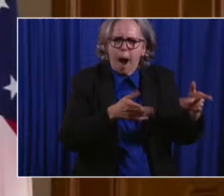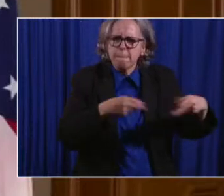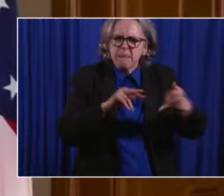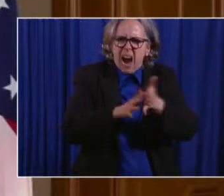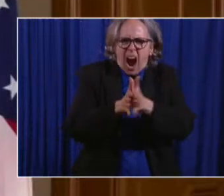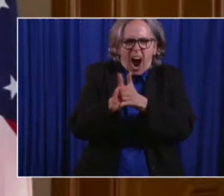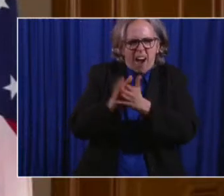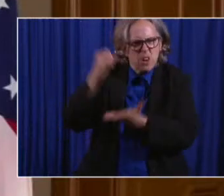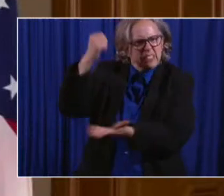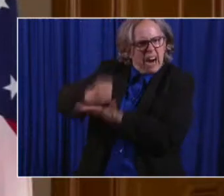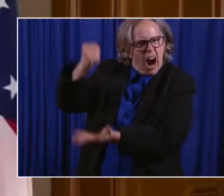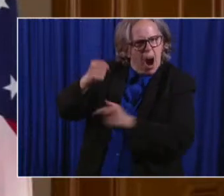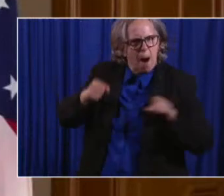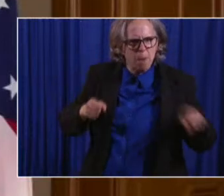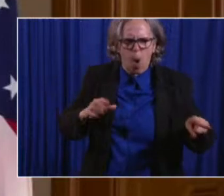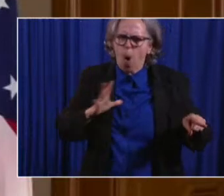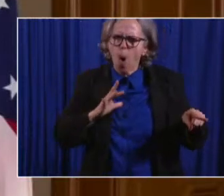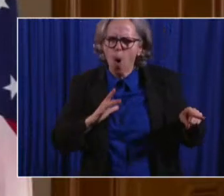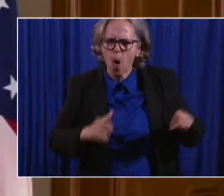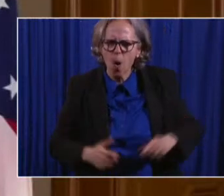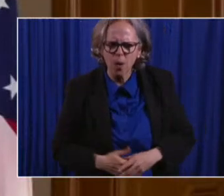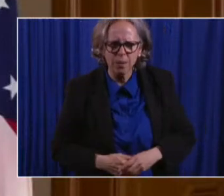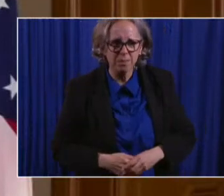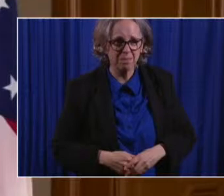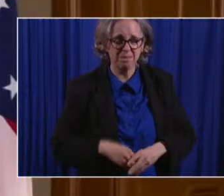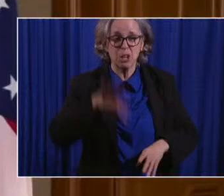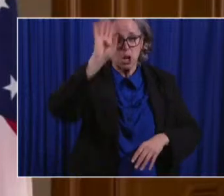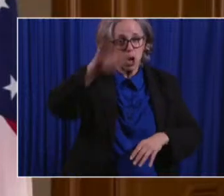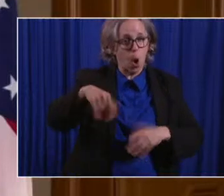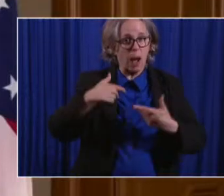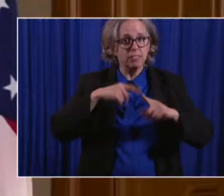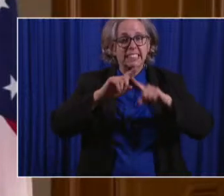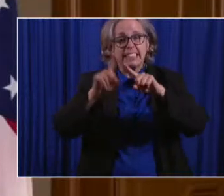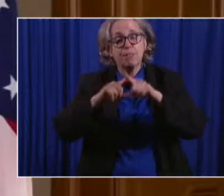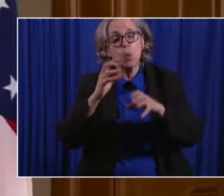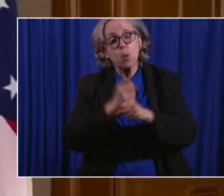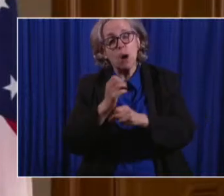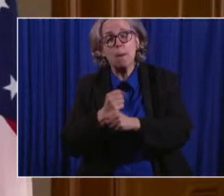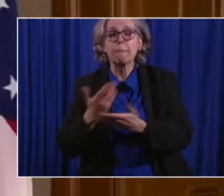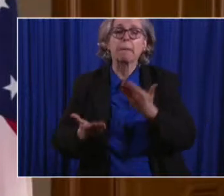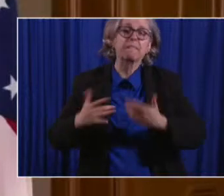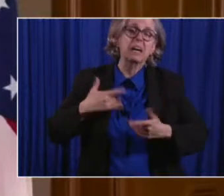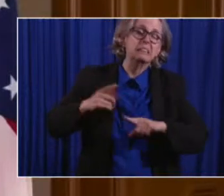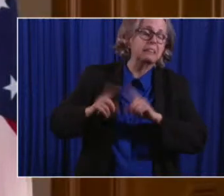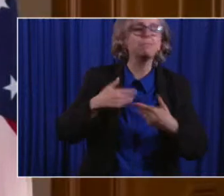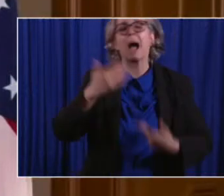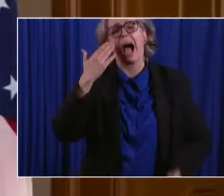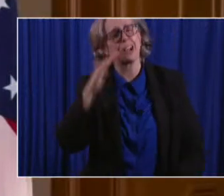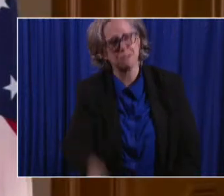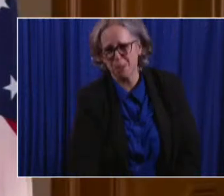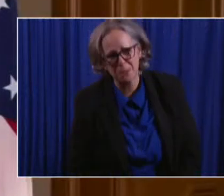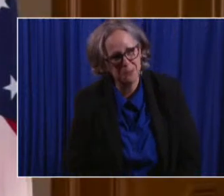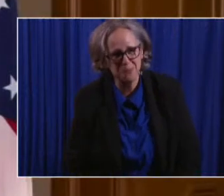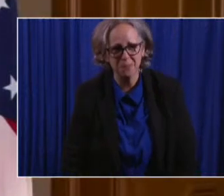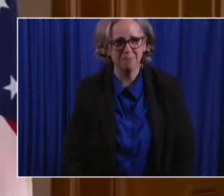know. And it's going to be interesting to see what some of these other states do and what kind of results